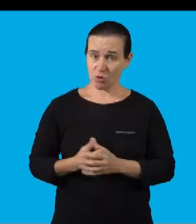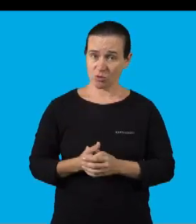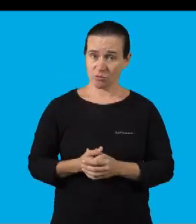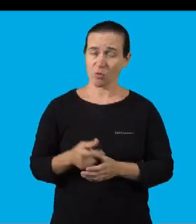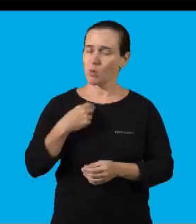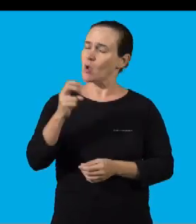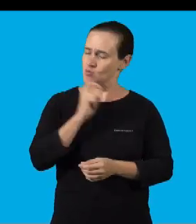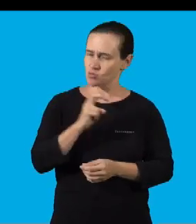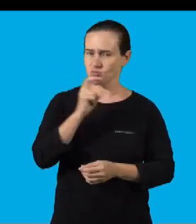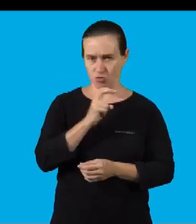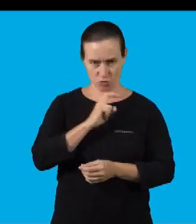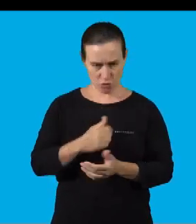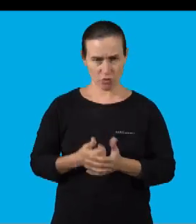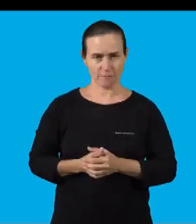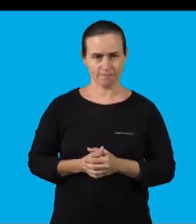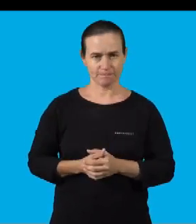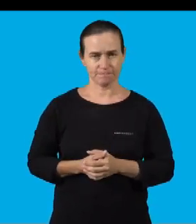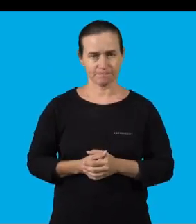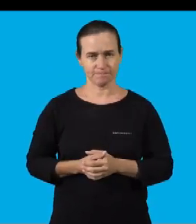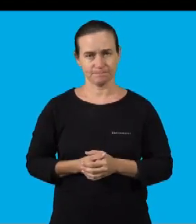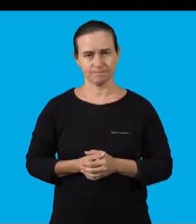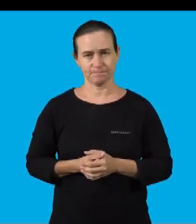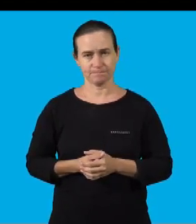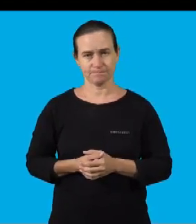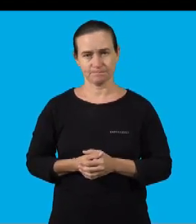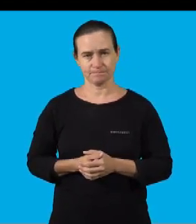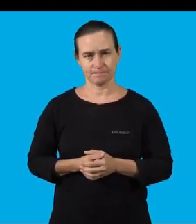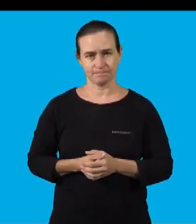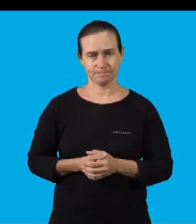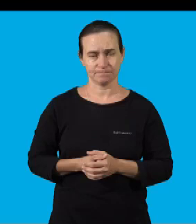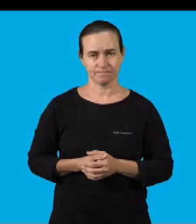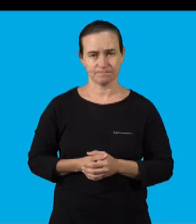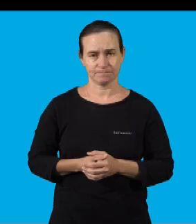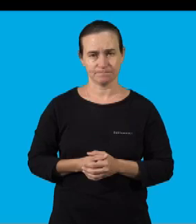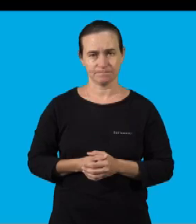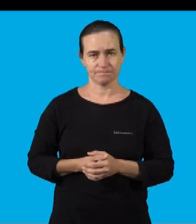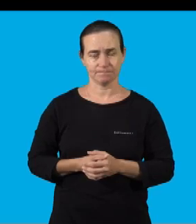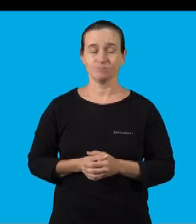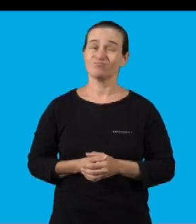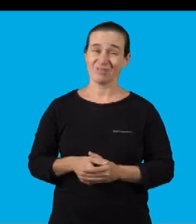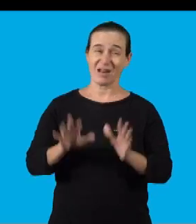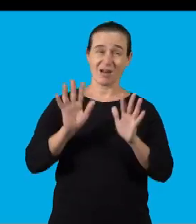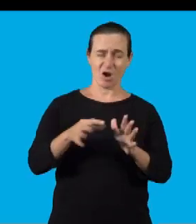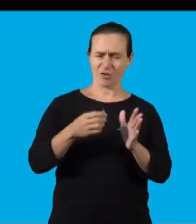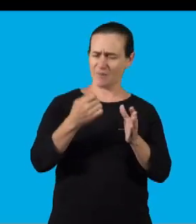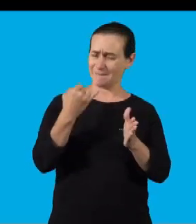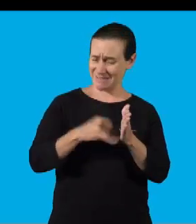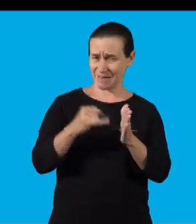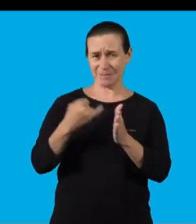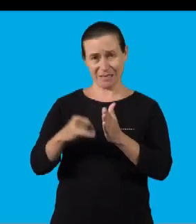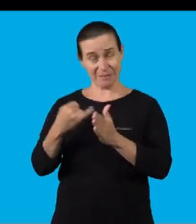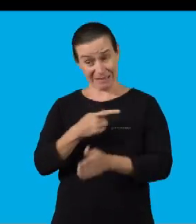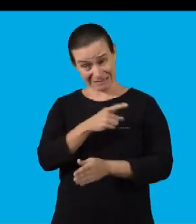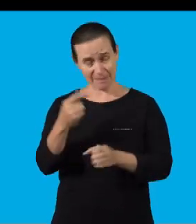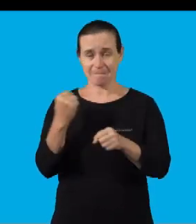that we keep on using when we are working with number patterns. And looking at those common